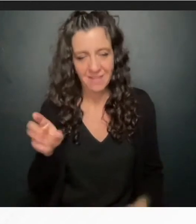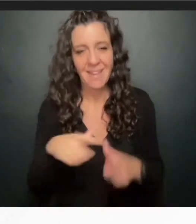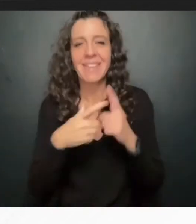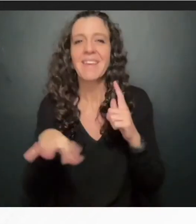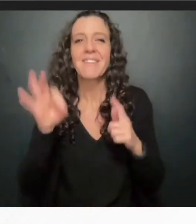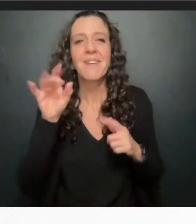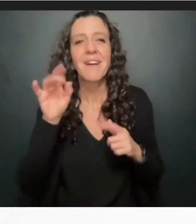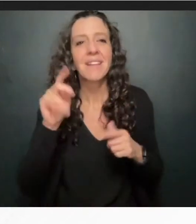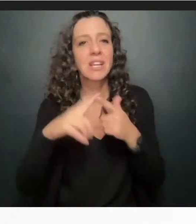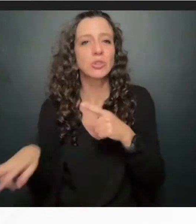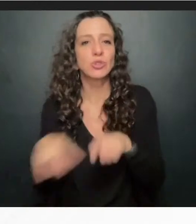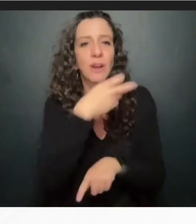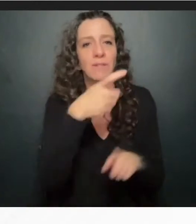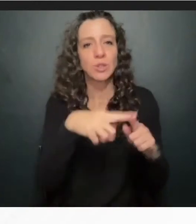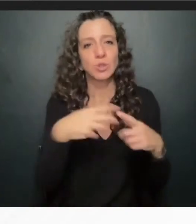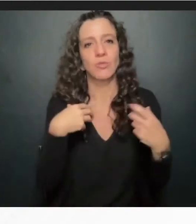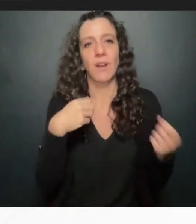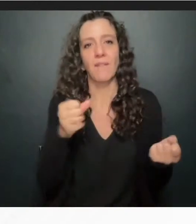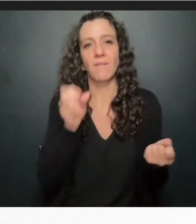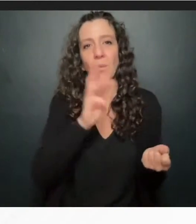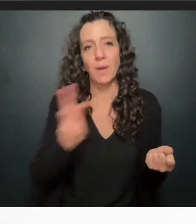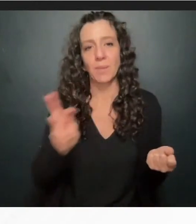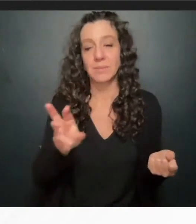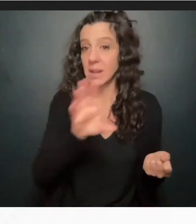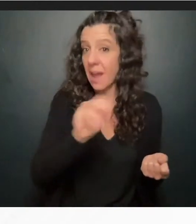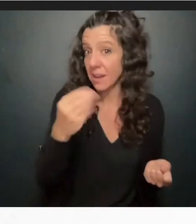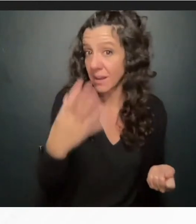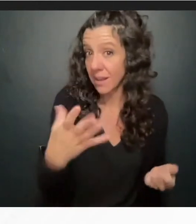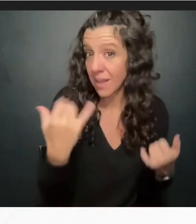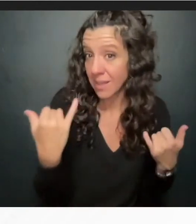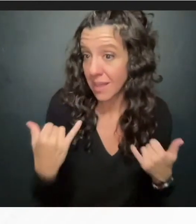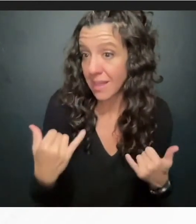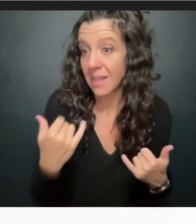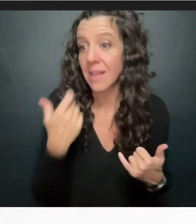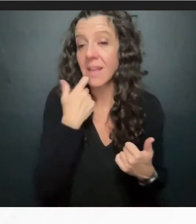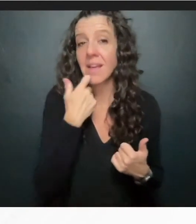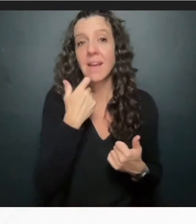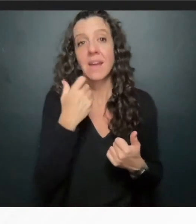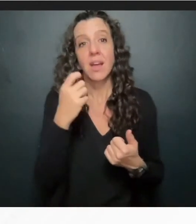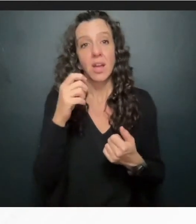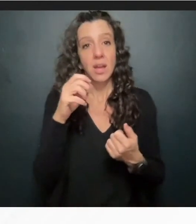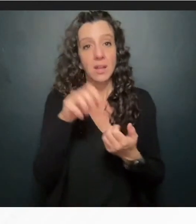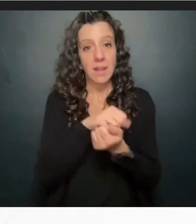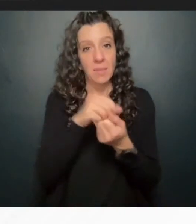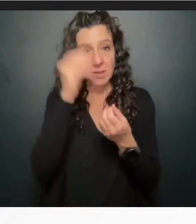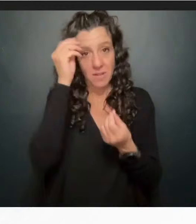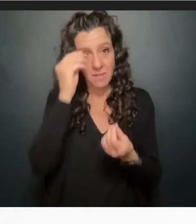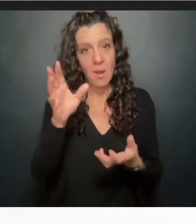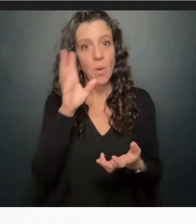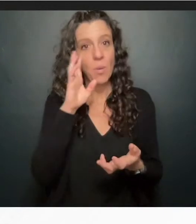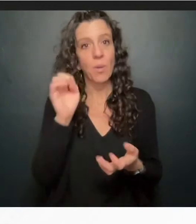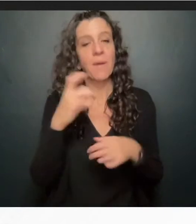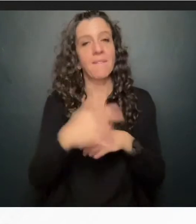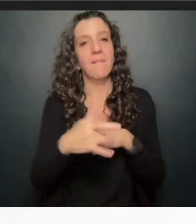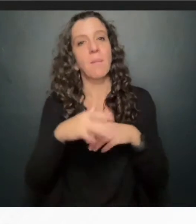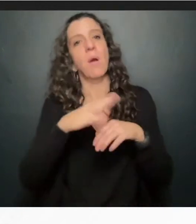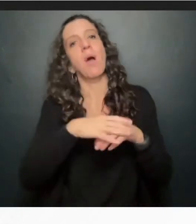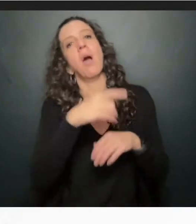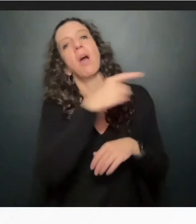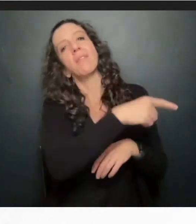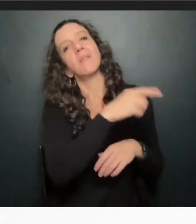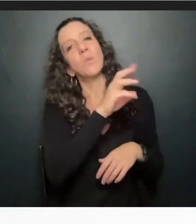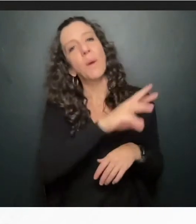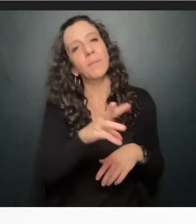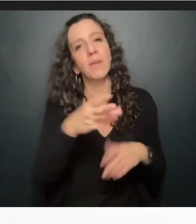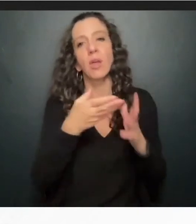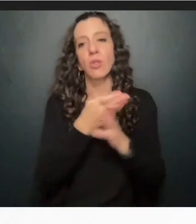site. And lastly, current damage information will be available on the recovery website via a map. Thank